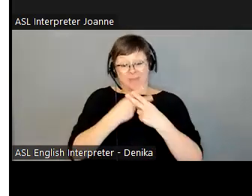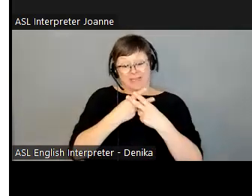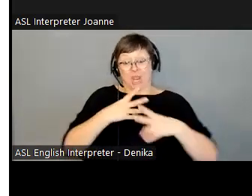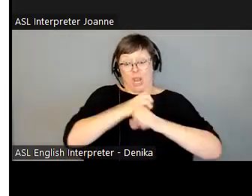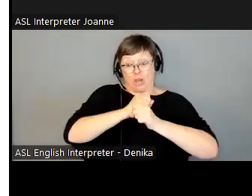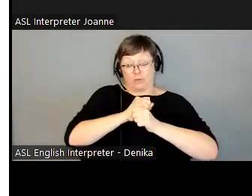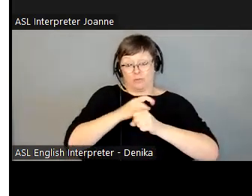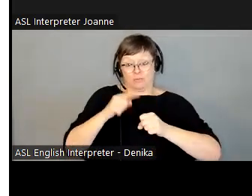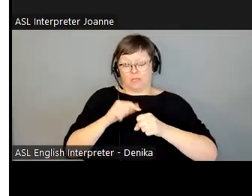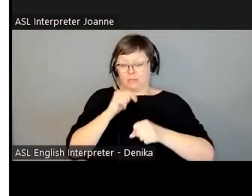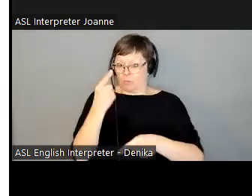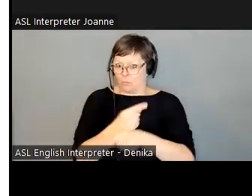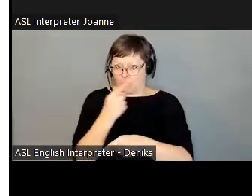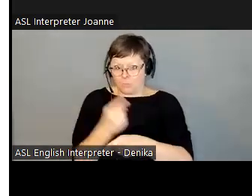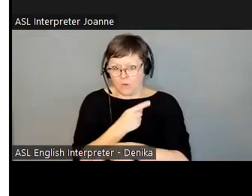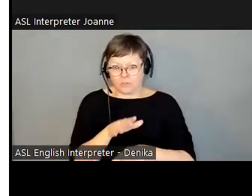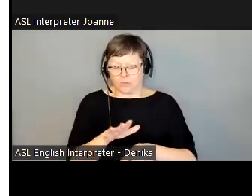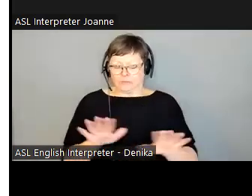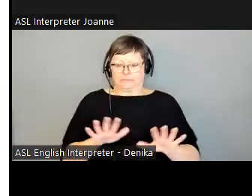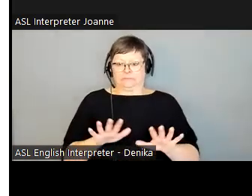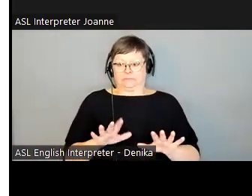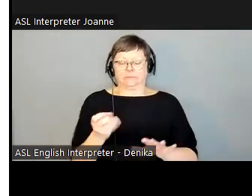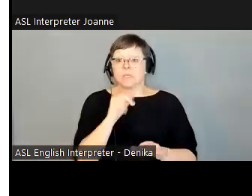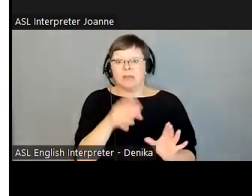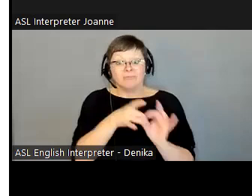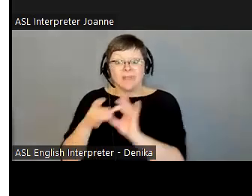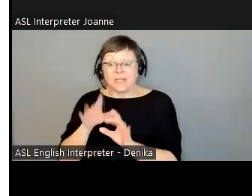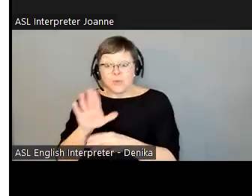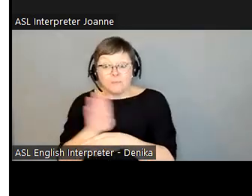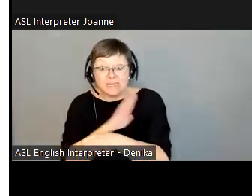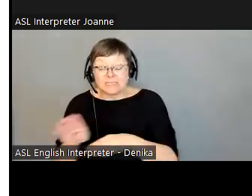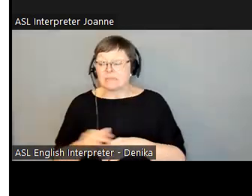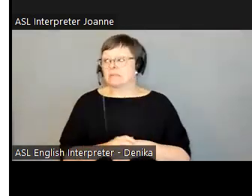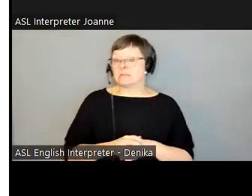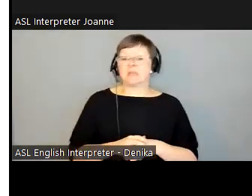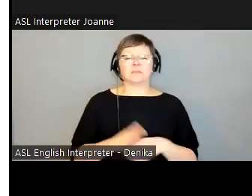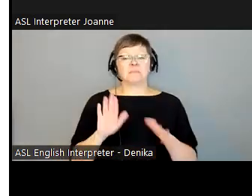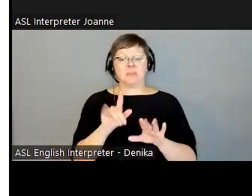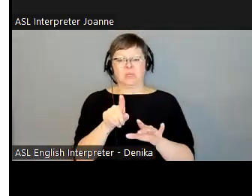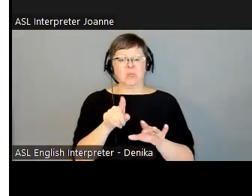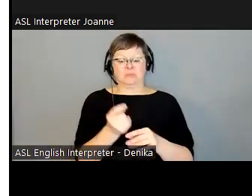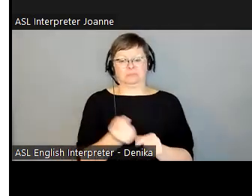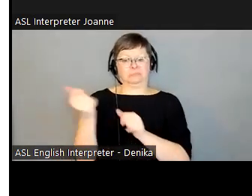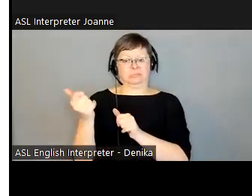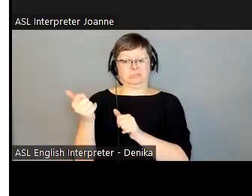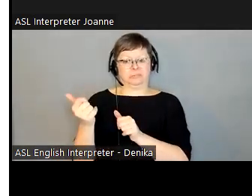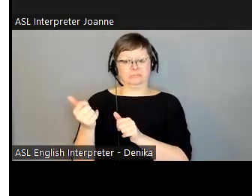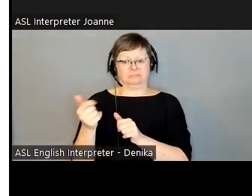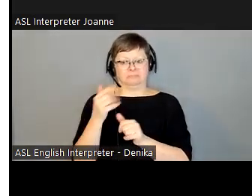to your business, and it's really, really popular, maybe you want to choose a different acronym